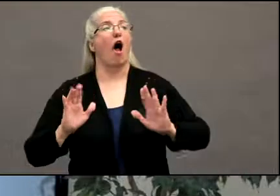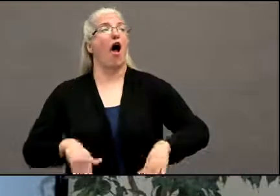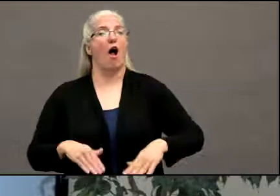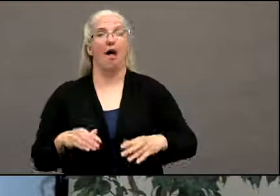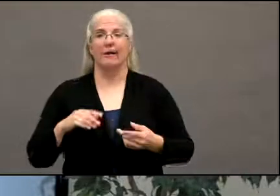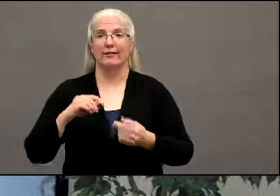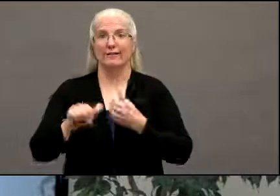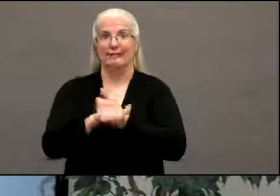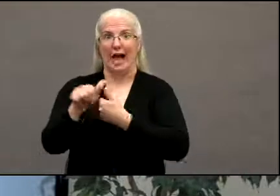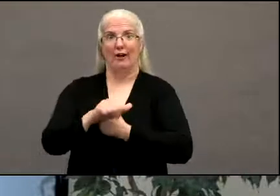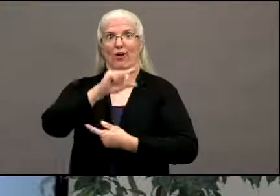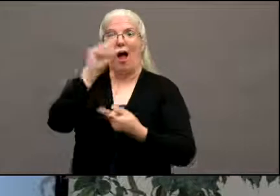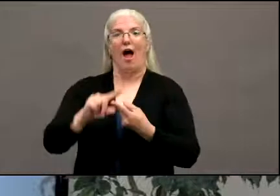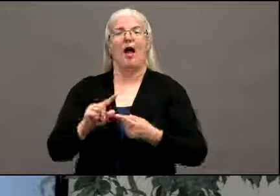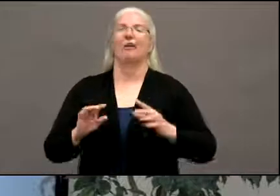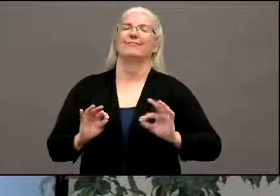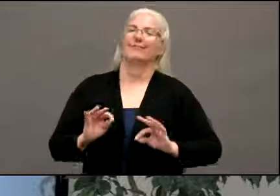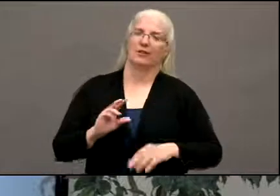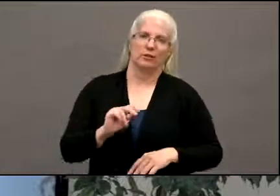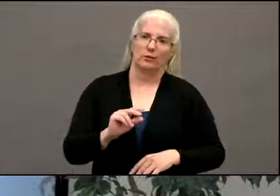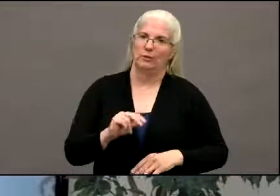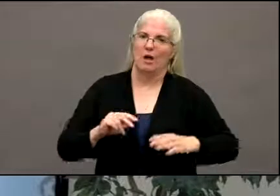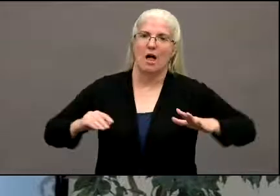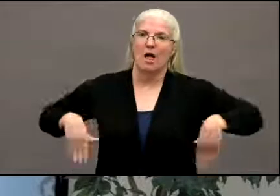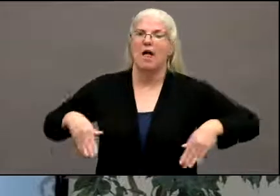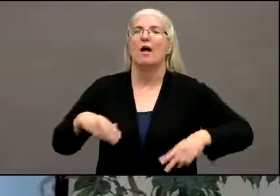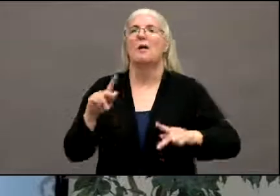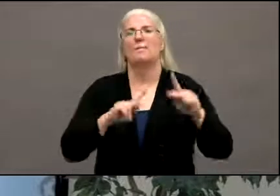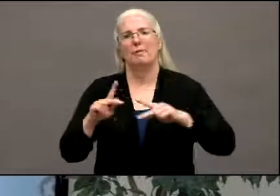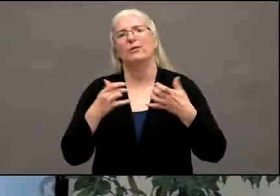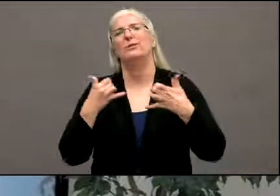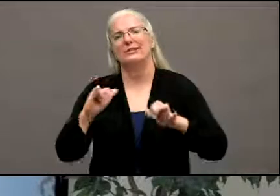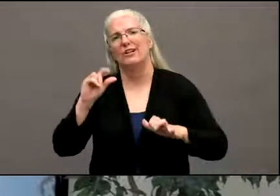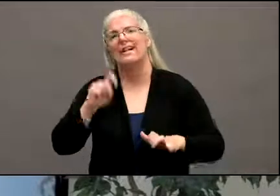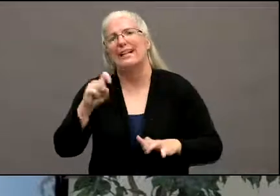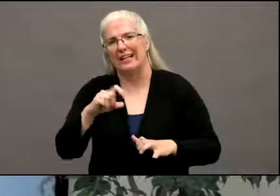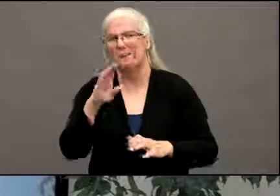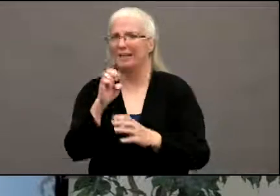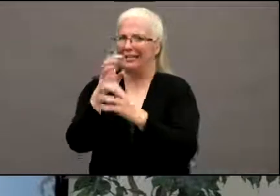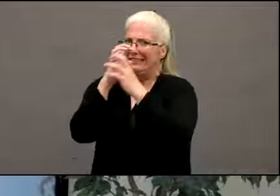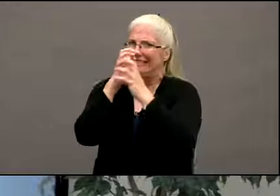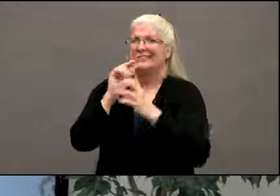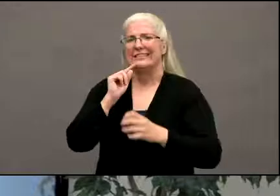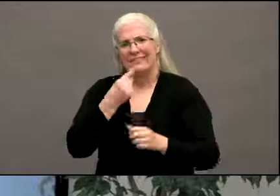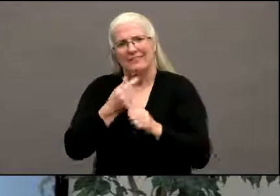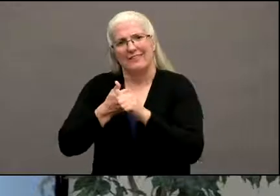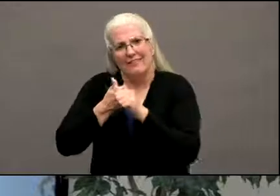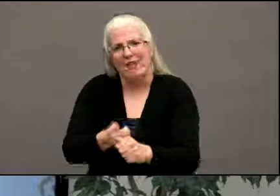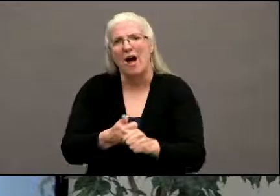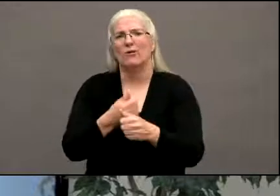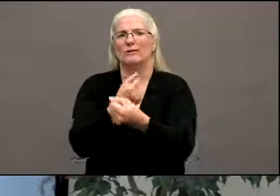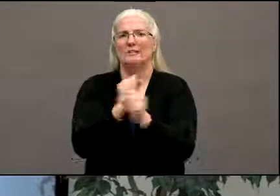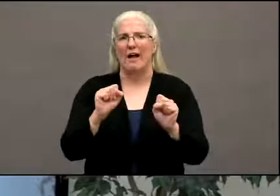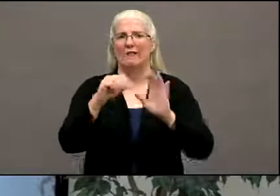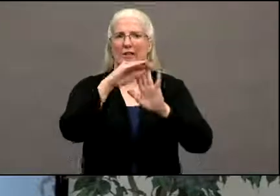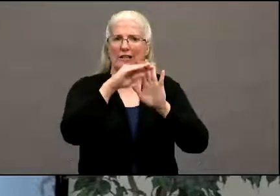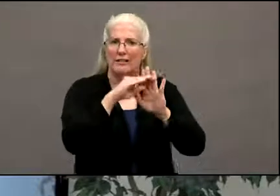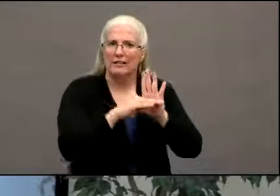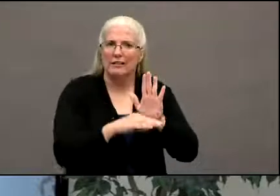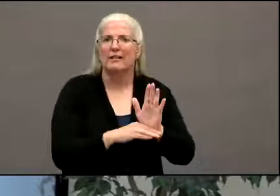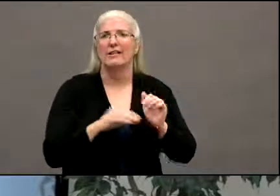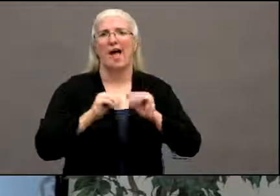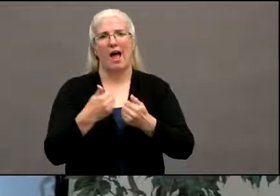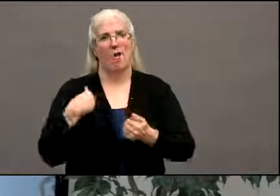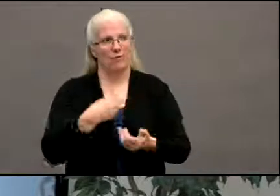alert and vigilant of our surroundings, vigilant of the social distancing protocols and how we interact with each other and how we engage one